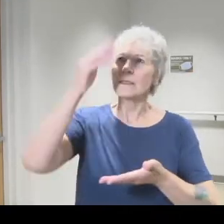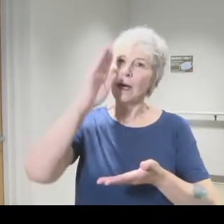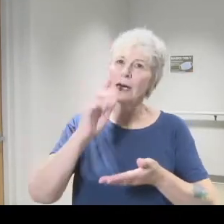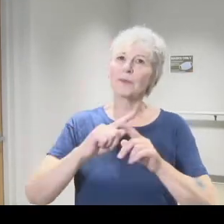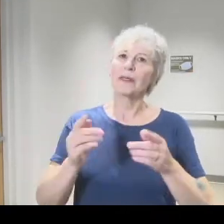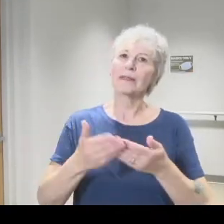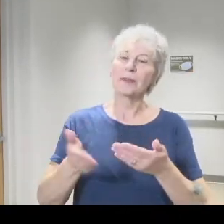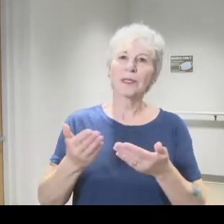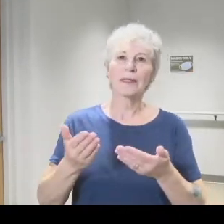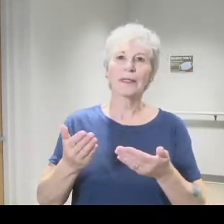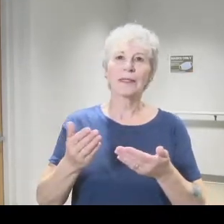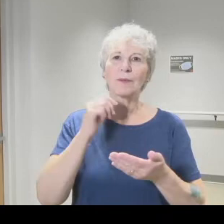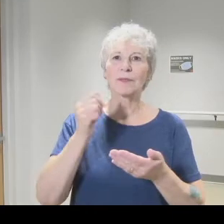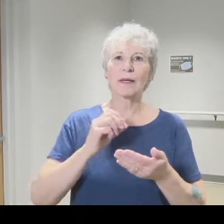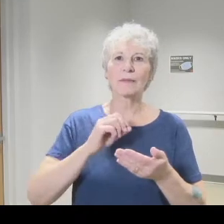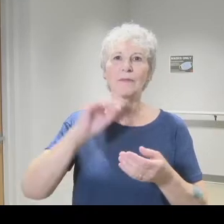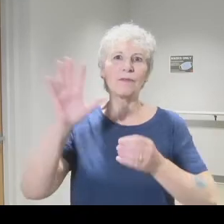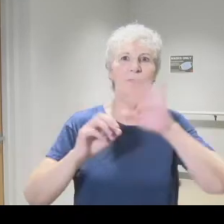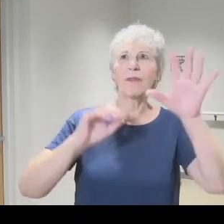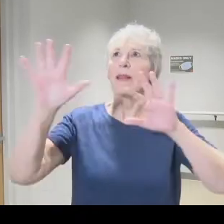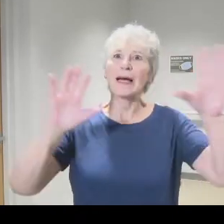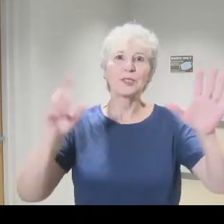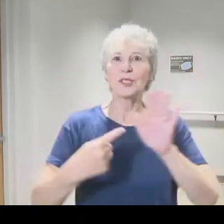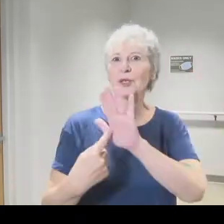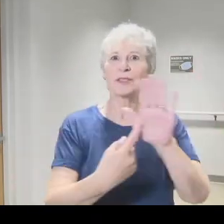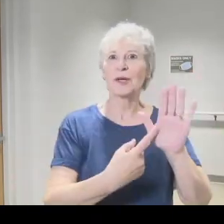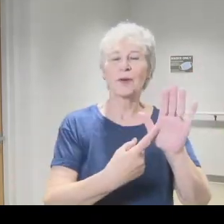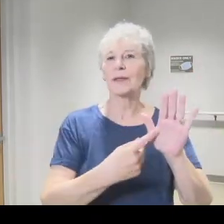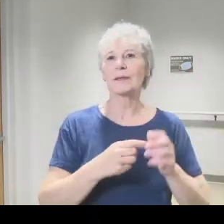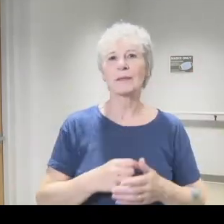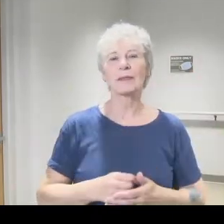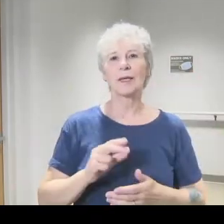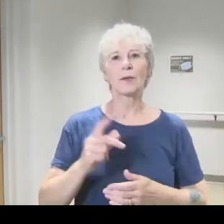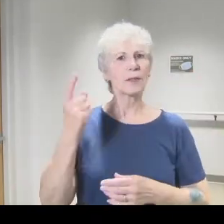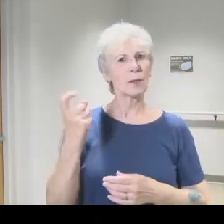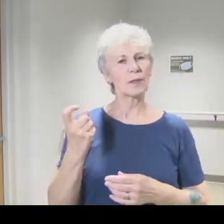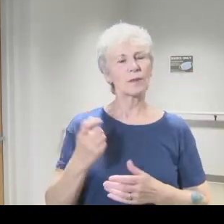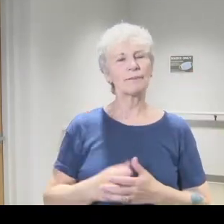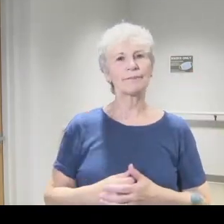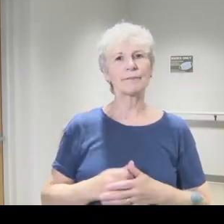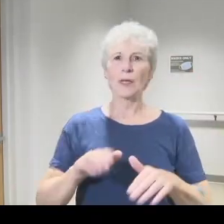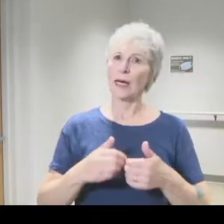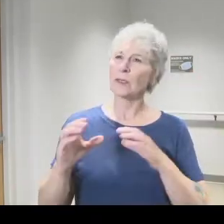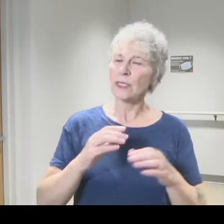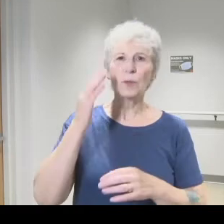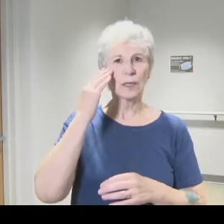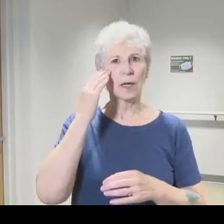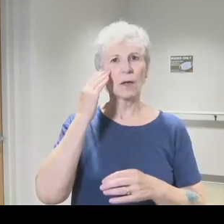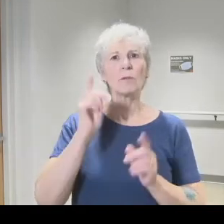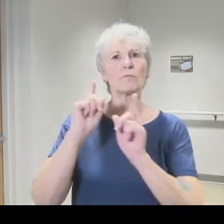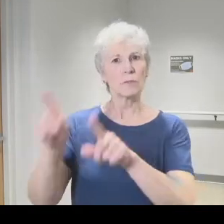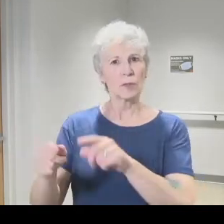simply that it was not flashy or showy. And the question must be asked, how did we know we were called to